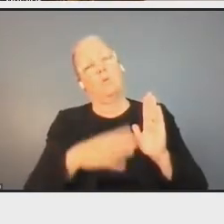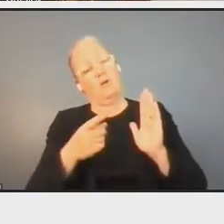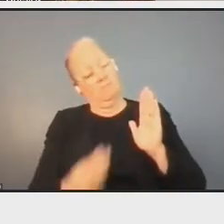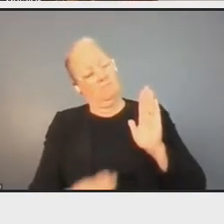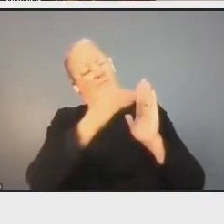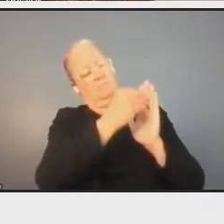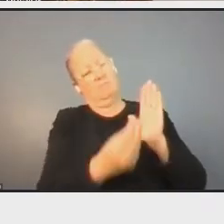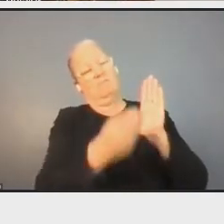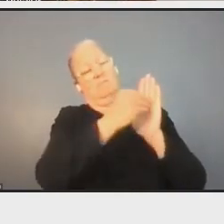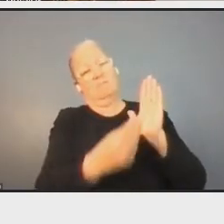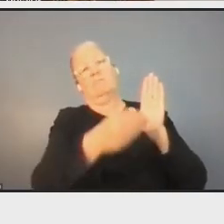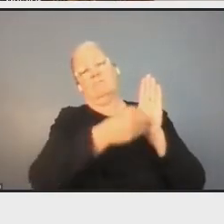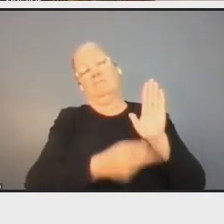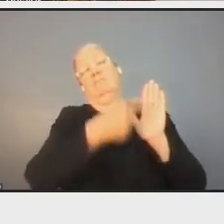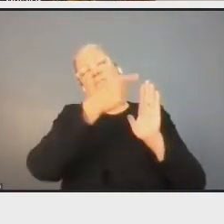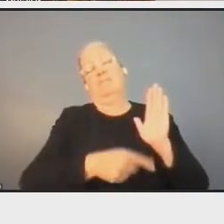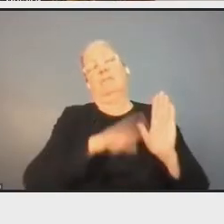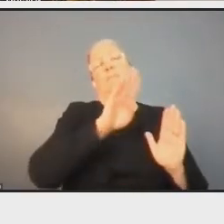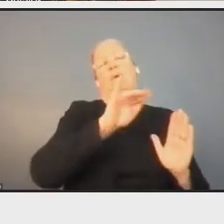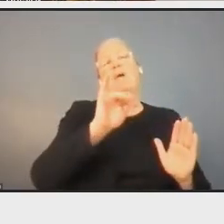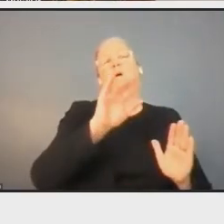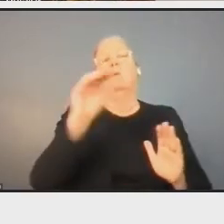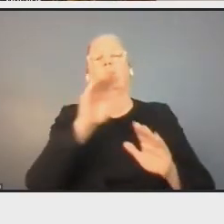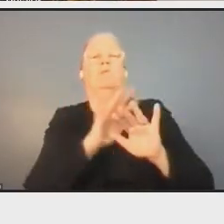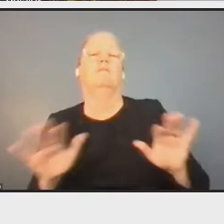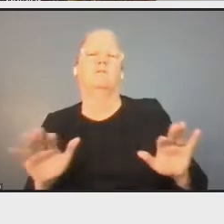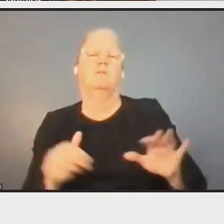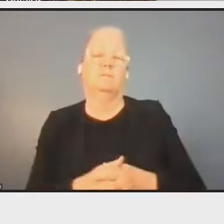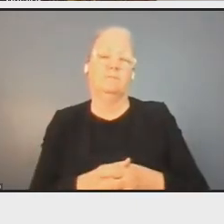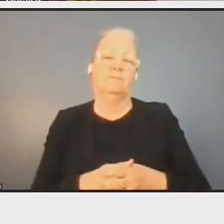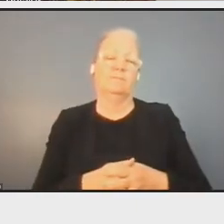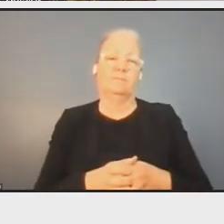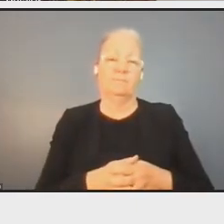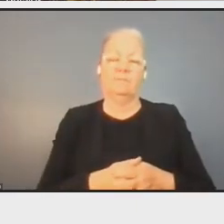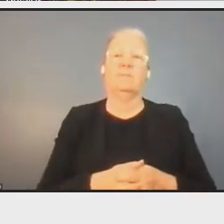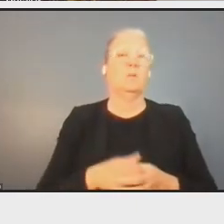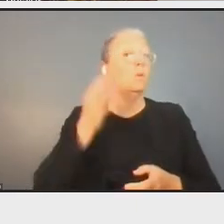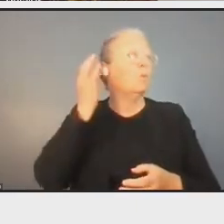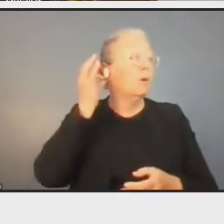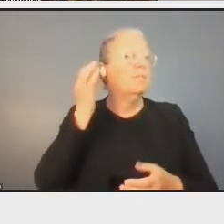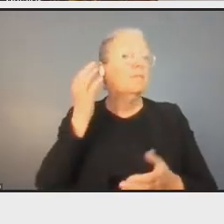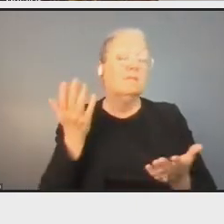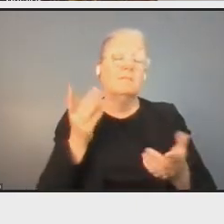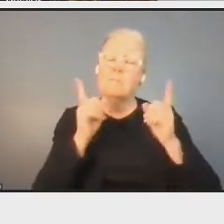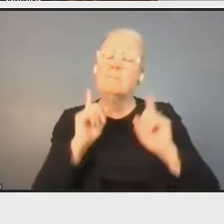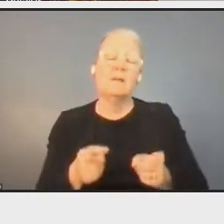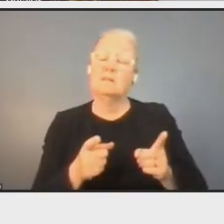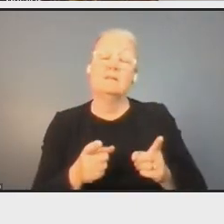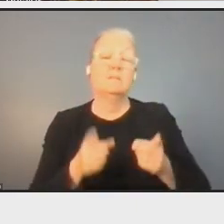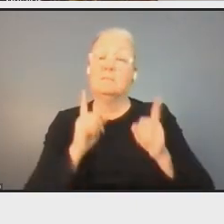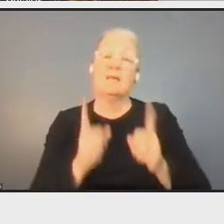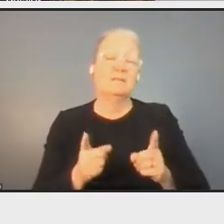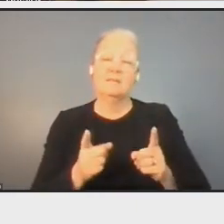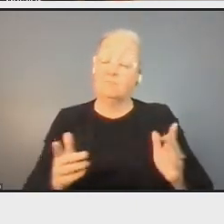biodiversity. I think that we women really have to build a women